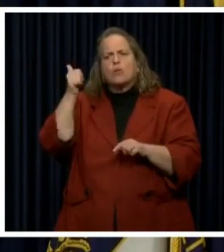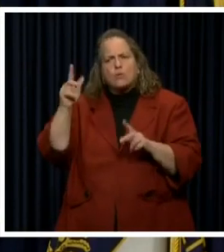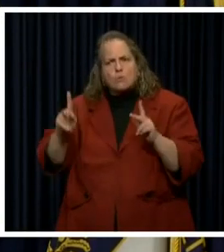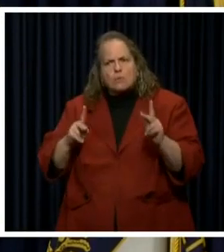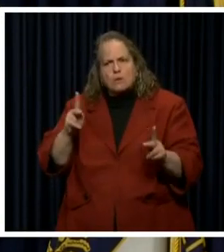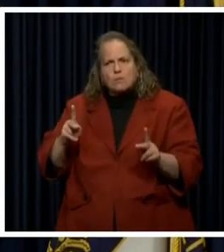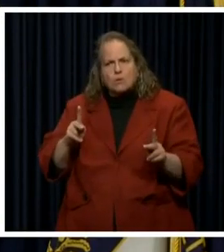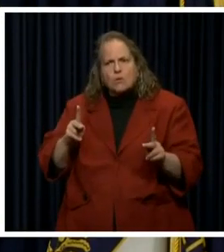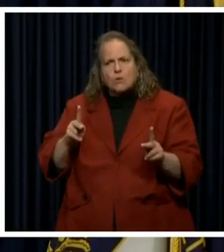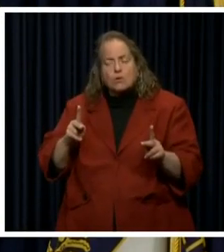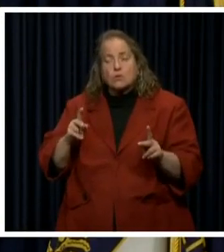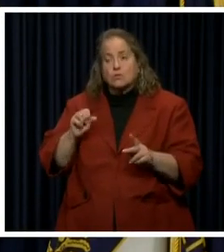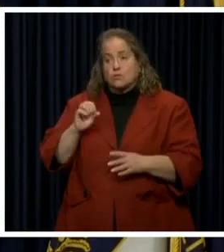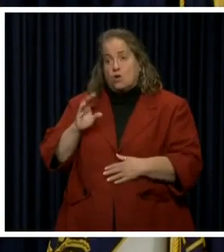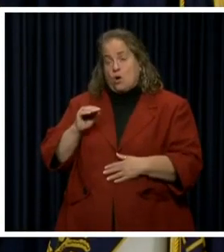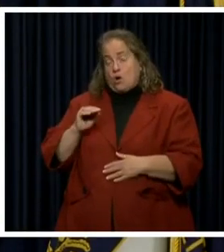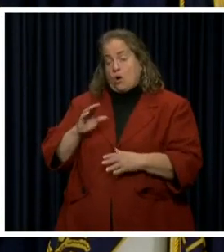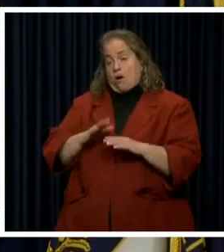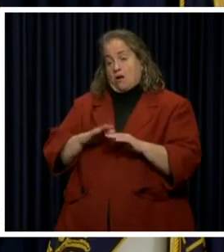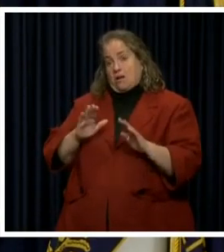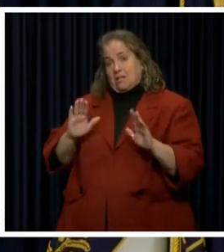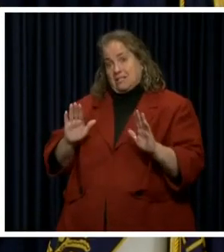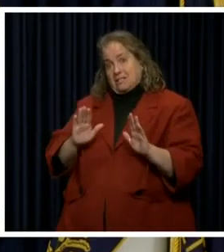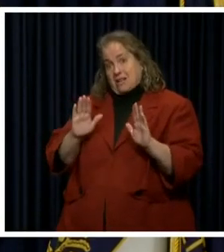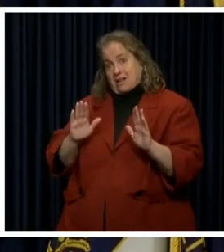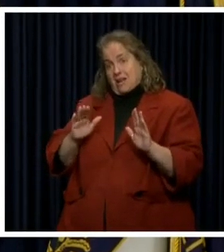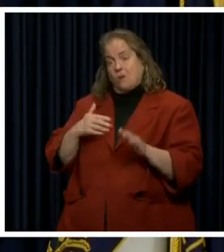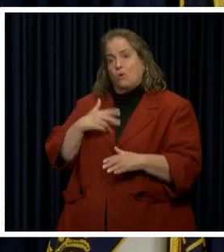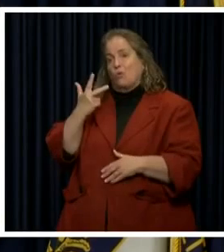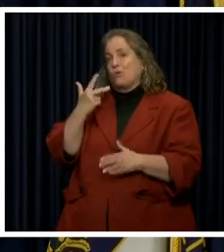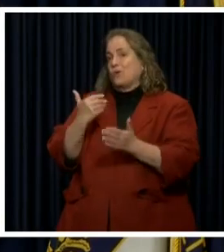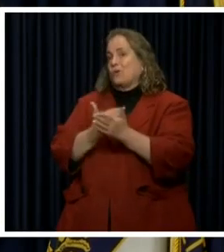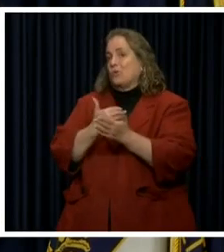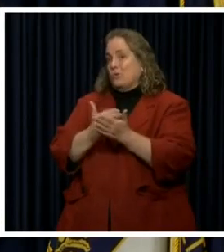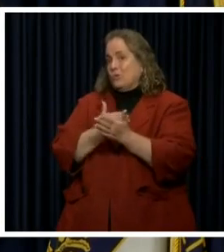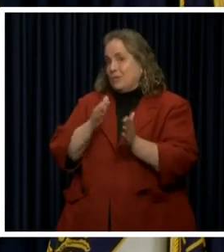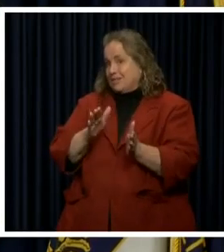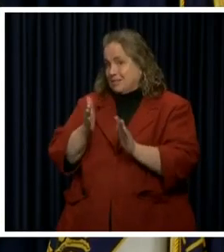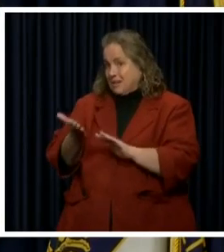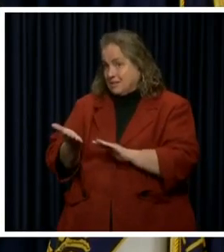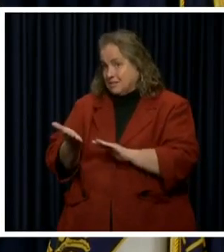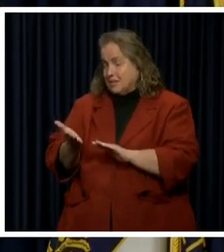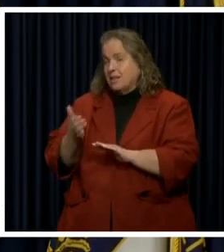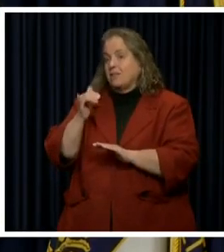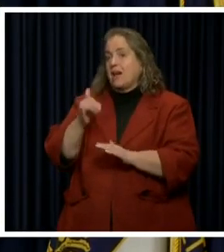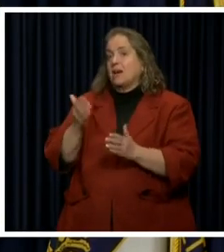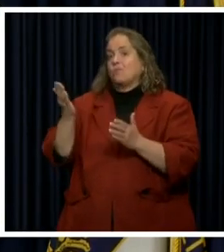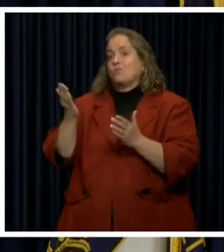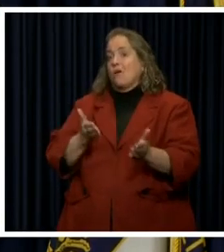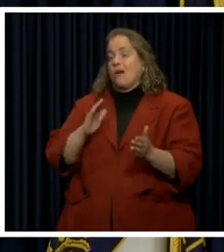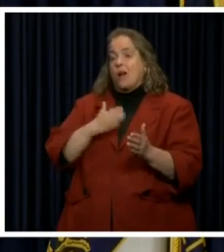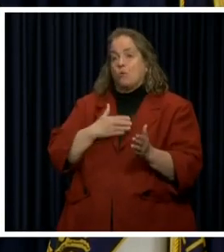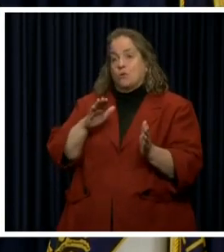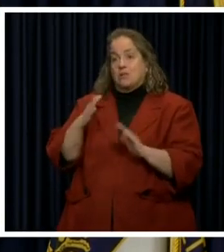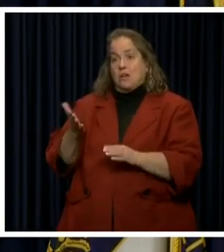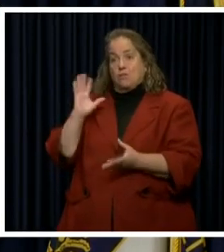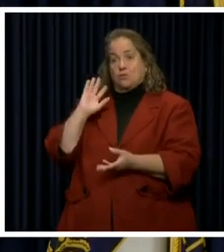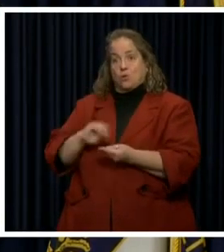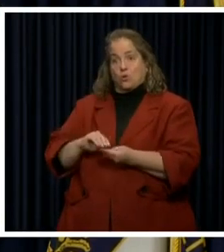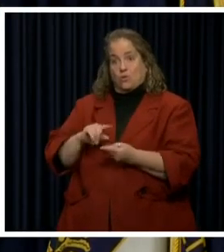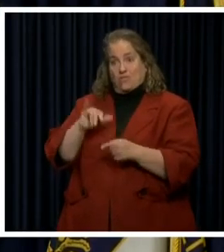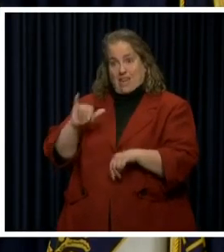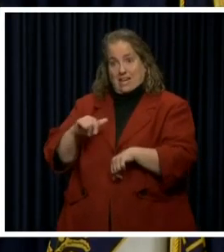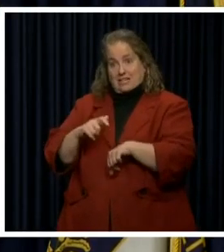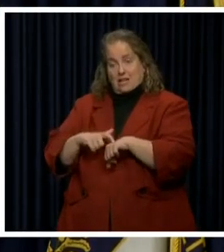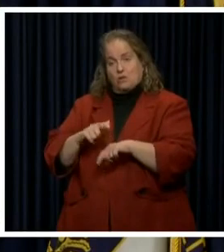people. So on Sunday, we also had 3 new deaths, and that brought our death toll at that time